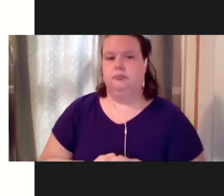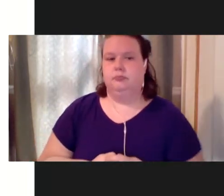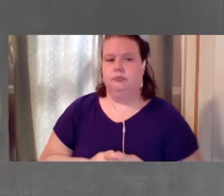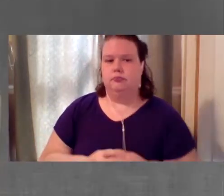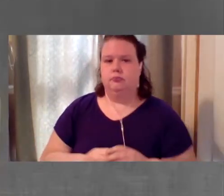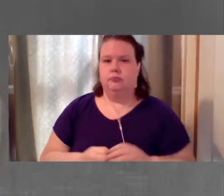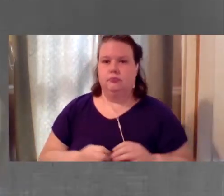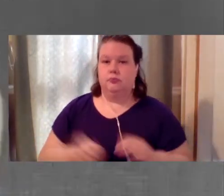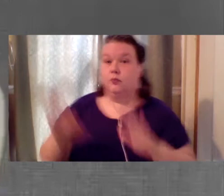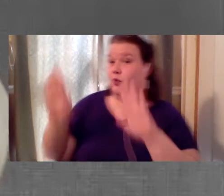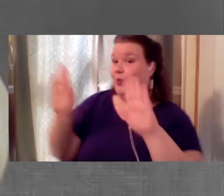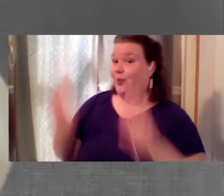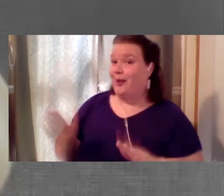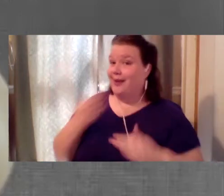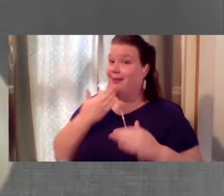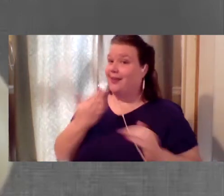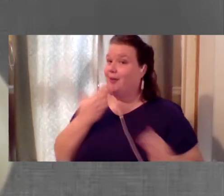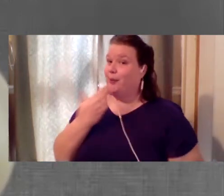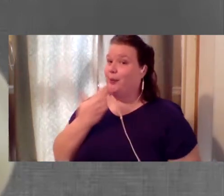Great. Thank you.